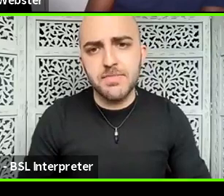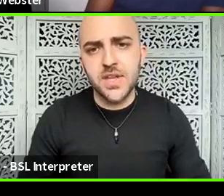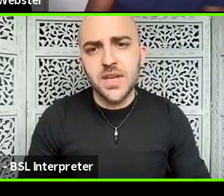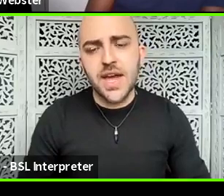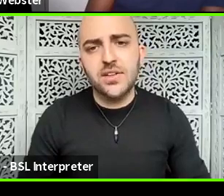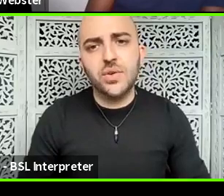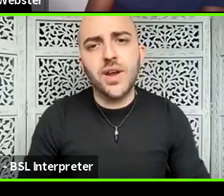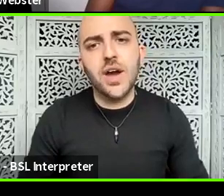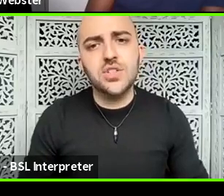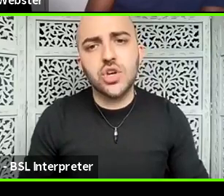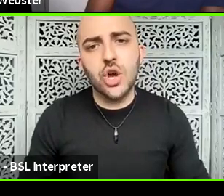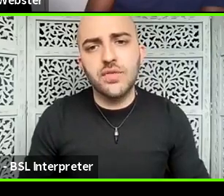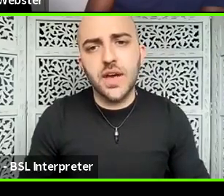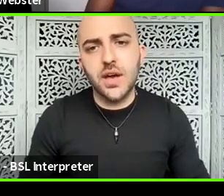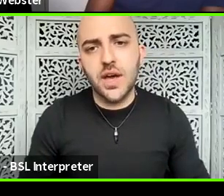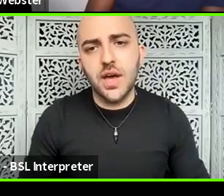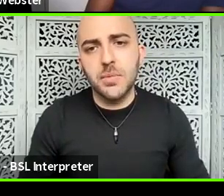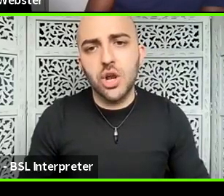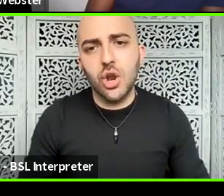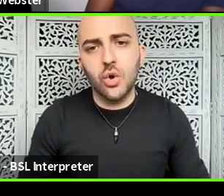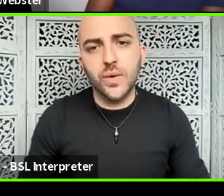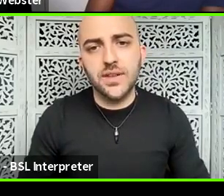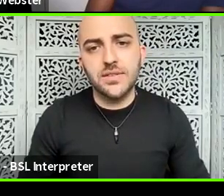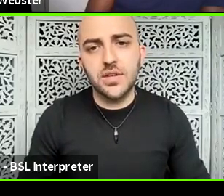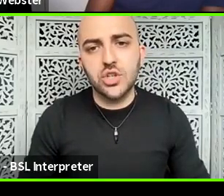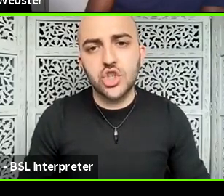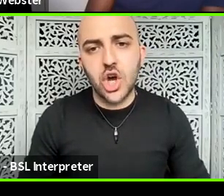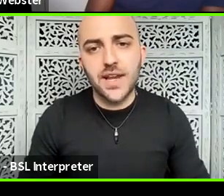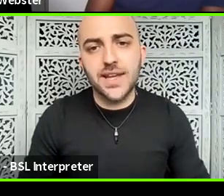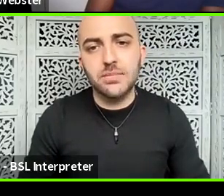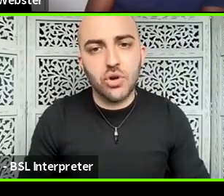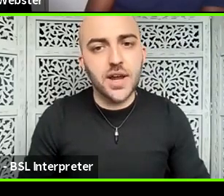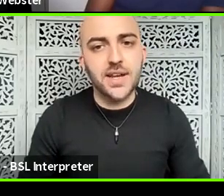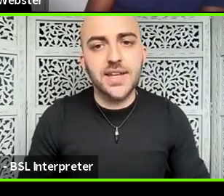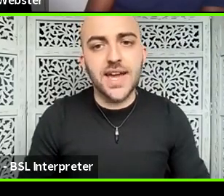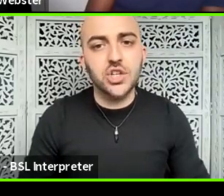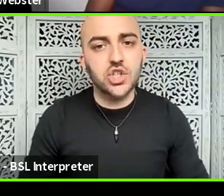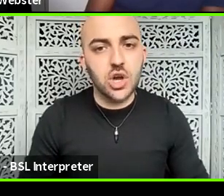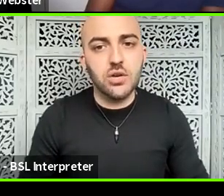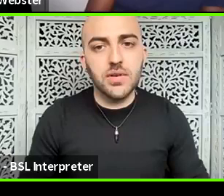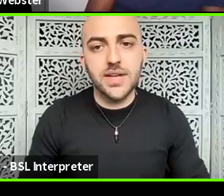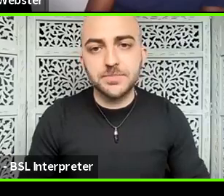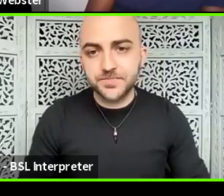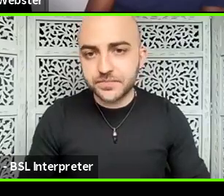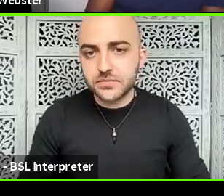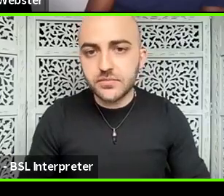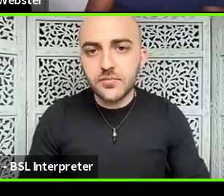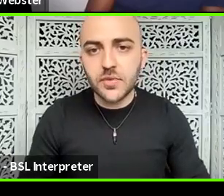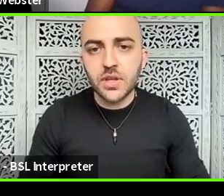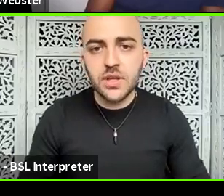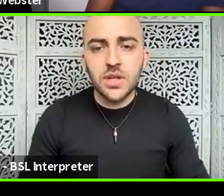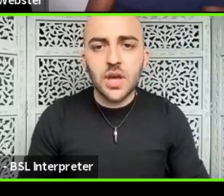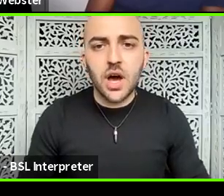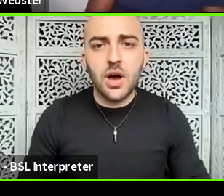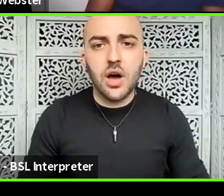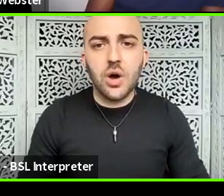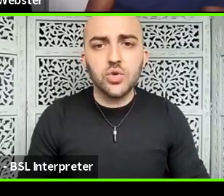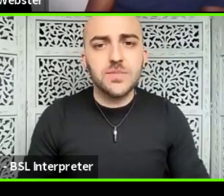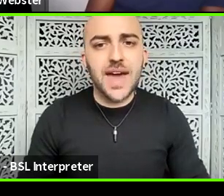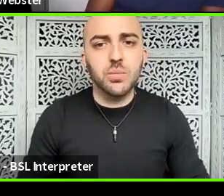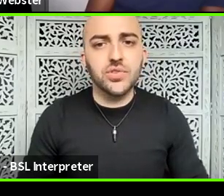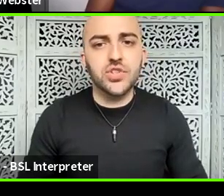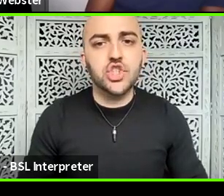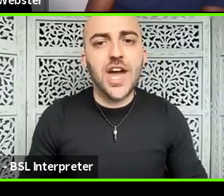listening to them. And so when I took over, along with Charlie, Bryony and Shari,